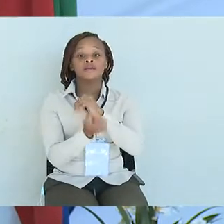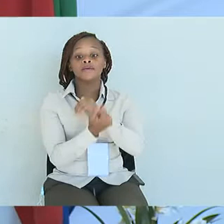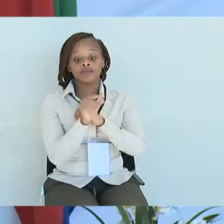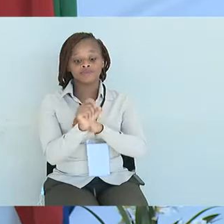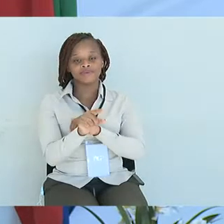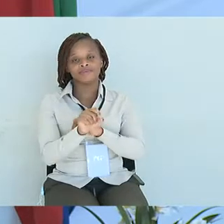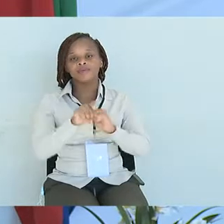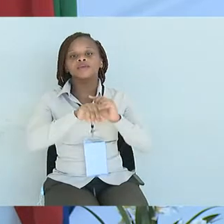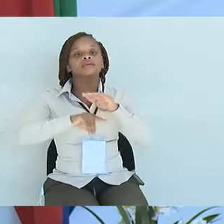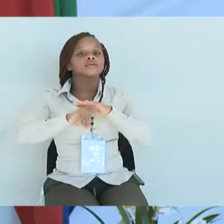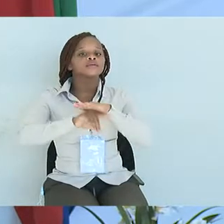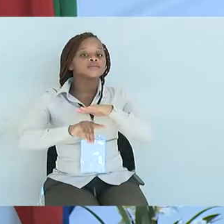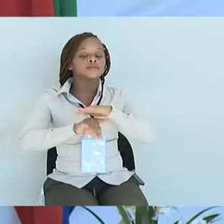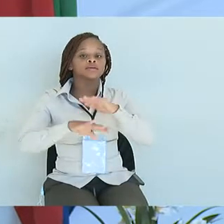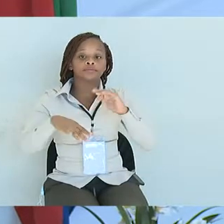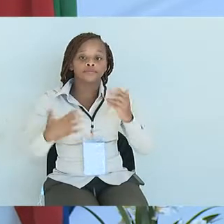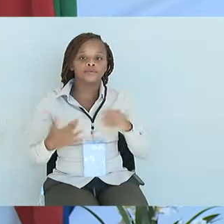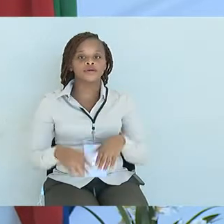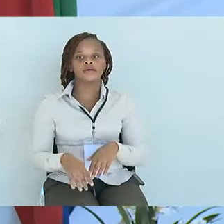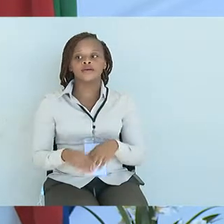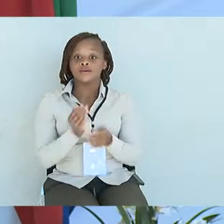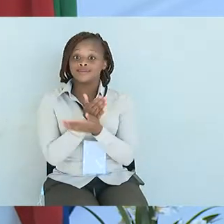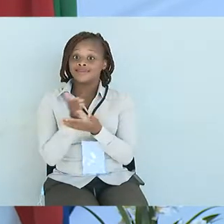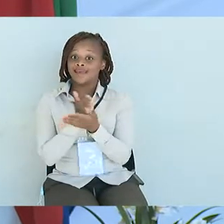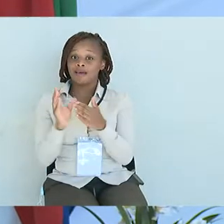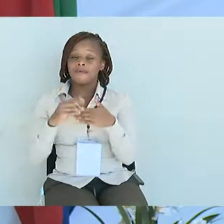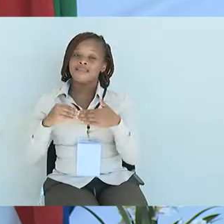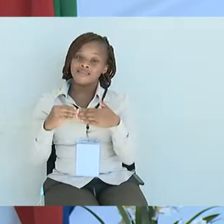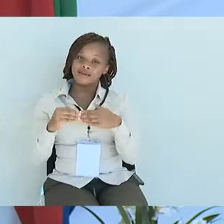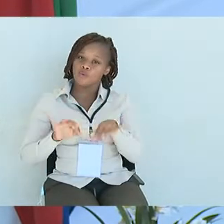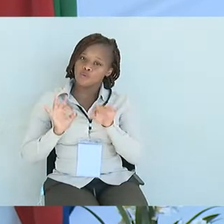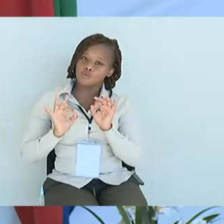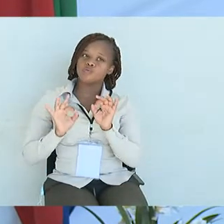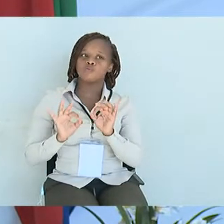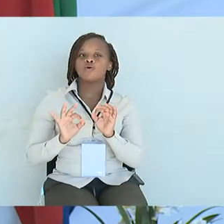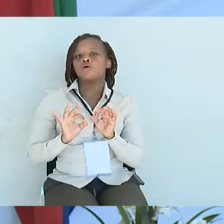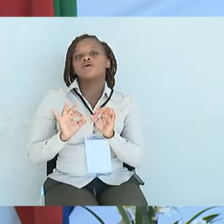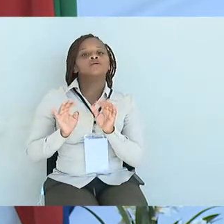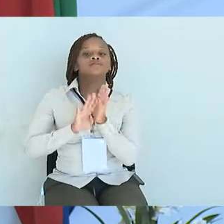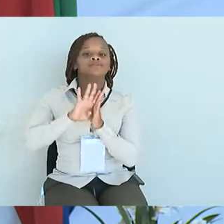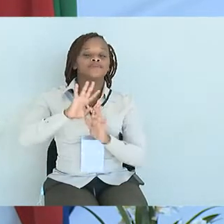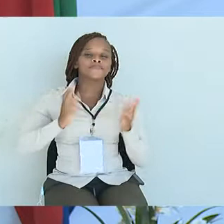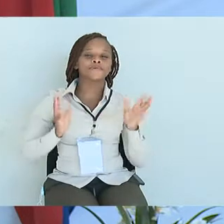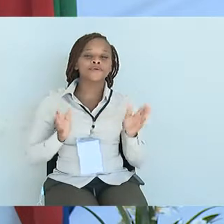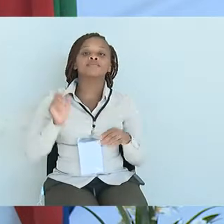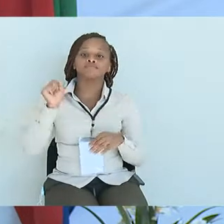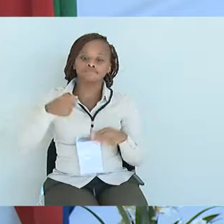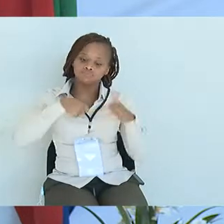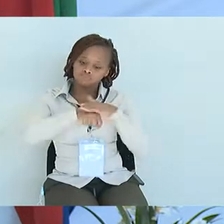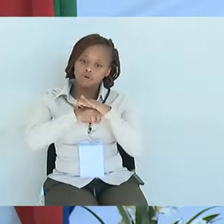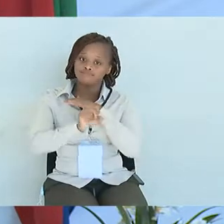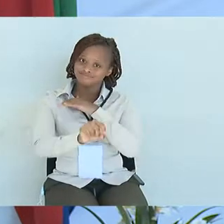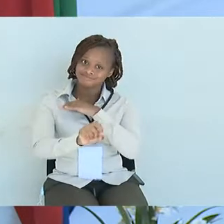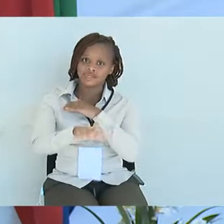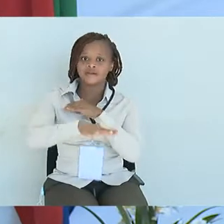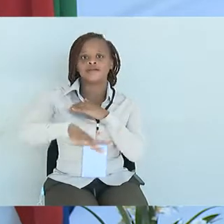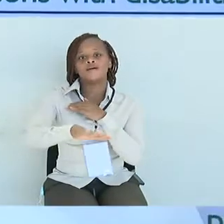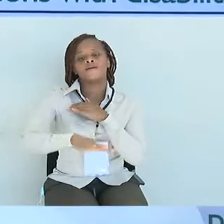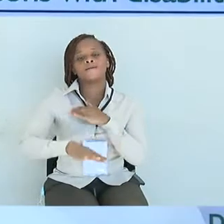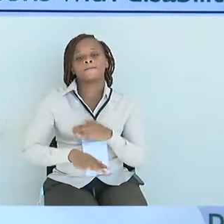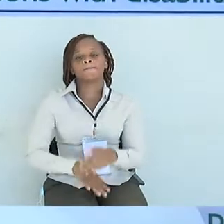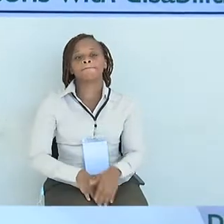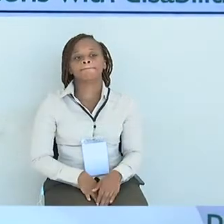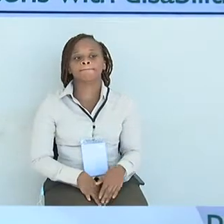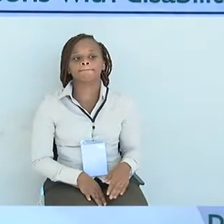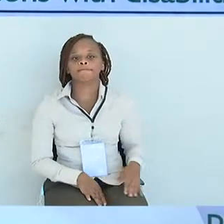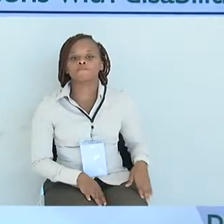Some of our greatest leaders are born here. Harry Gwala, Nelson Mandela, Babu